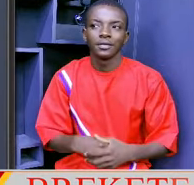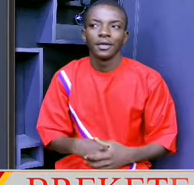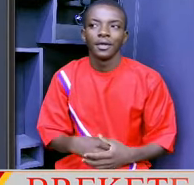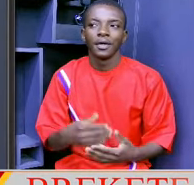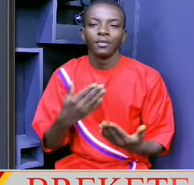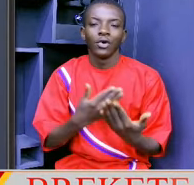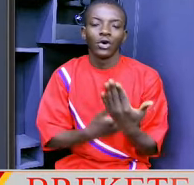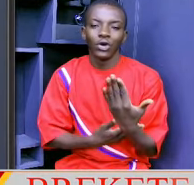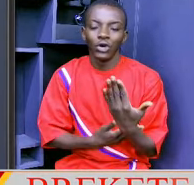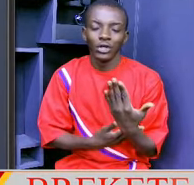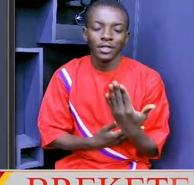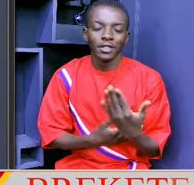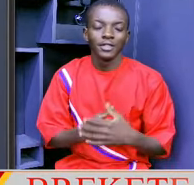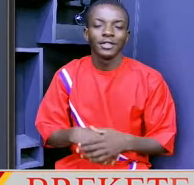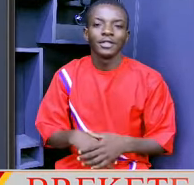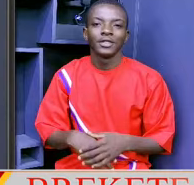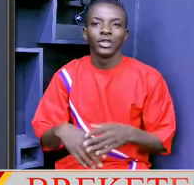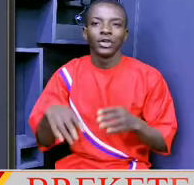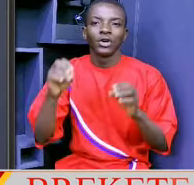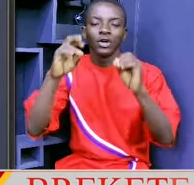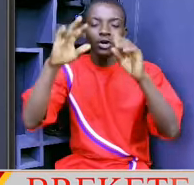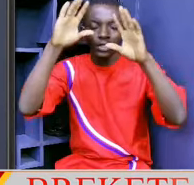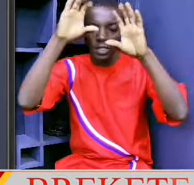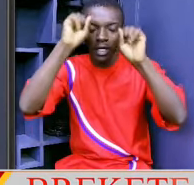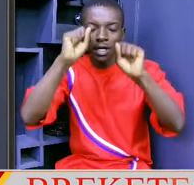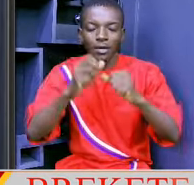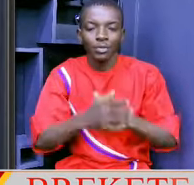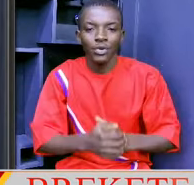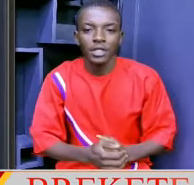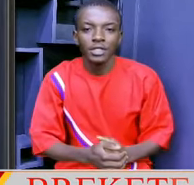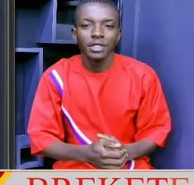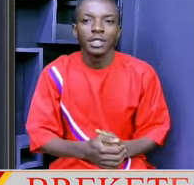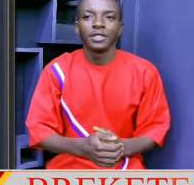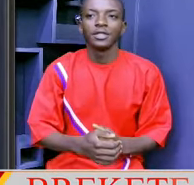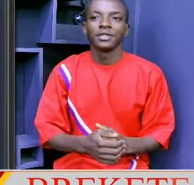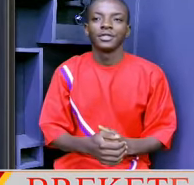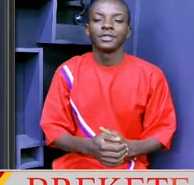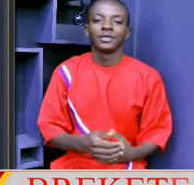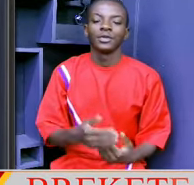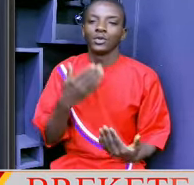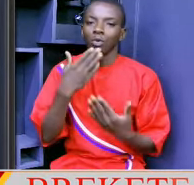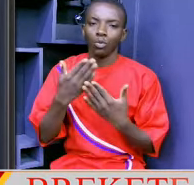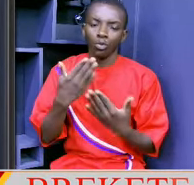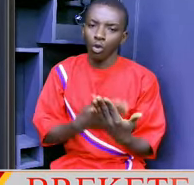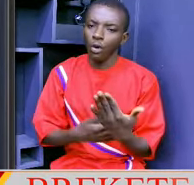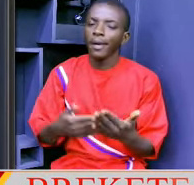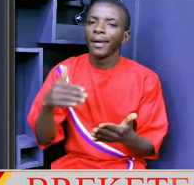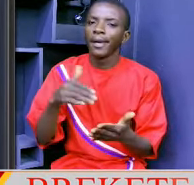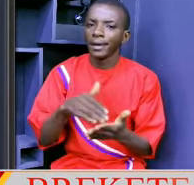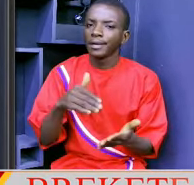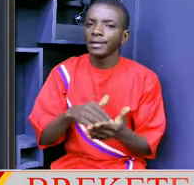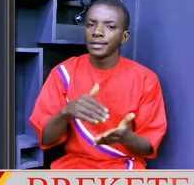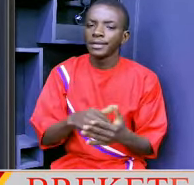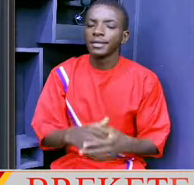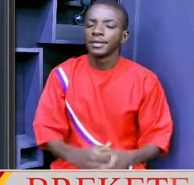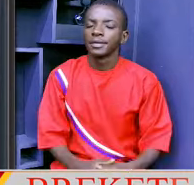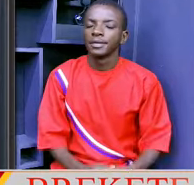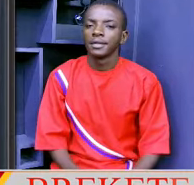Good morning, ordinary president. Good morning, Gego, Gego,